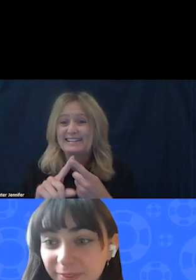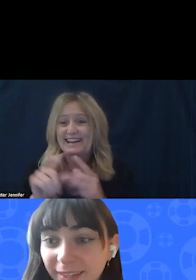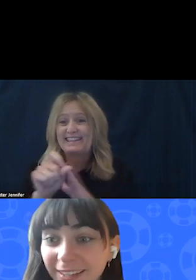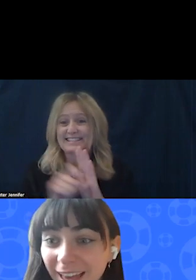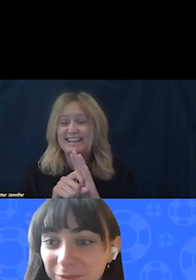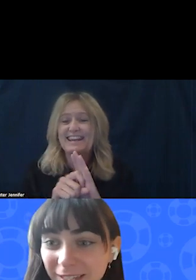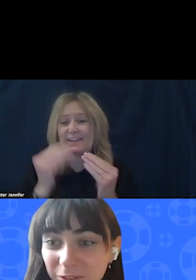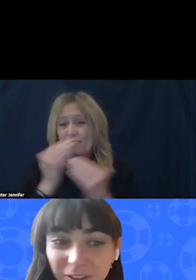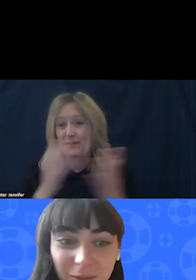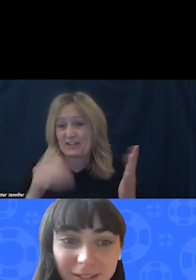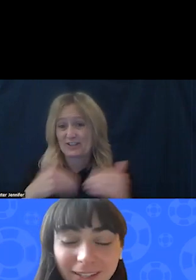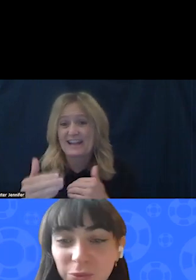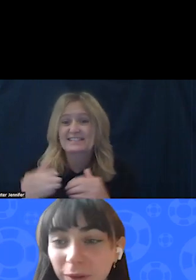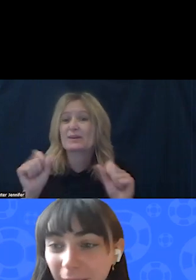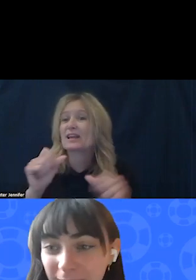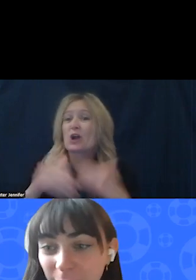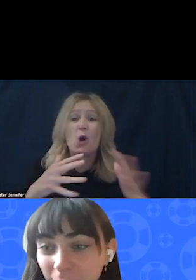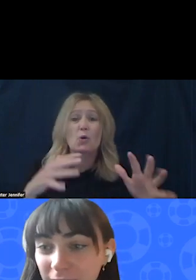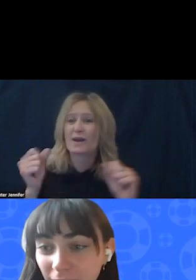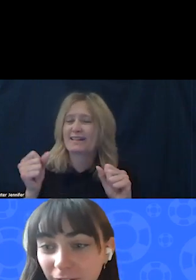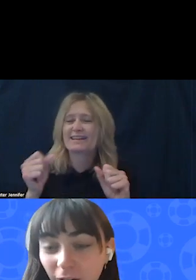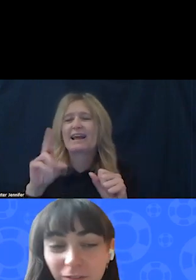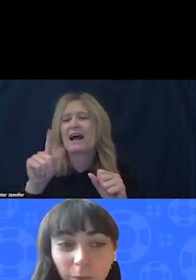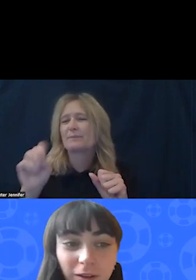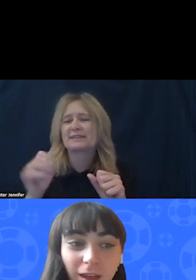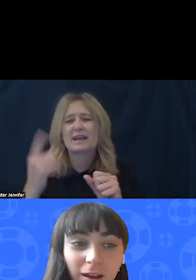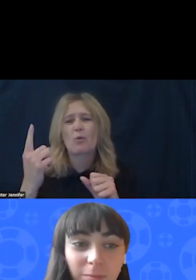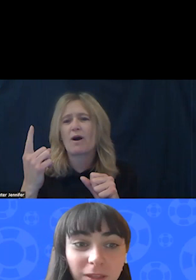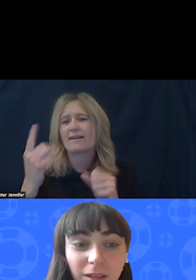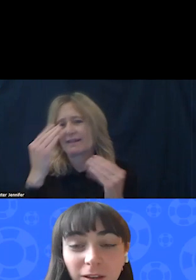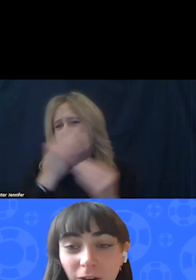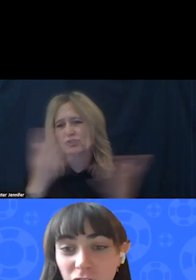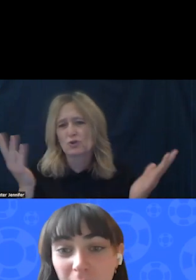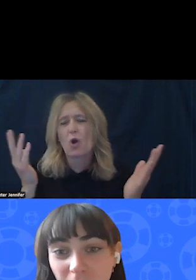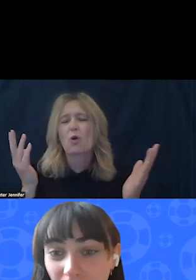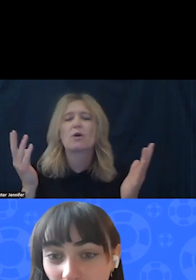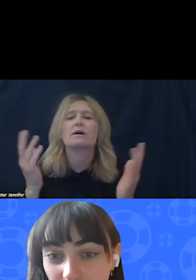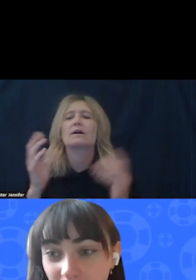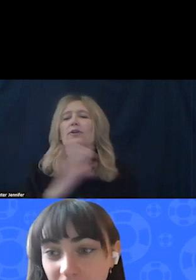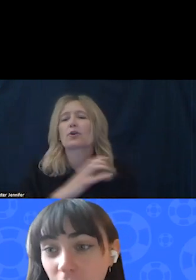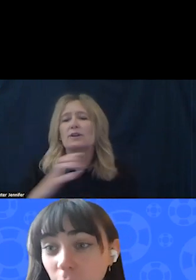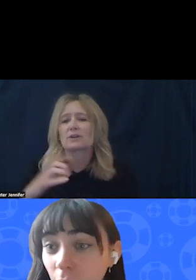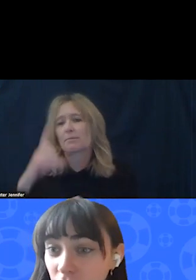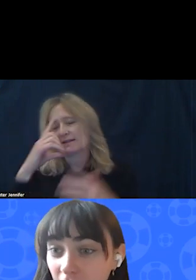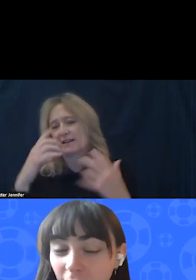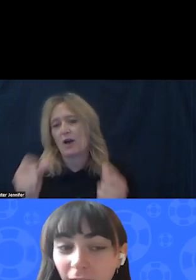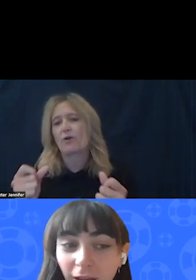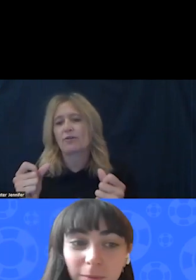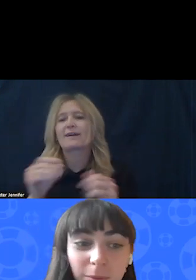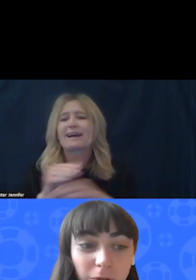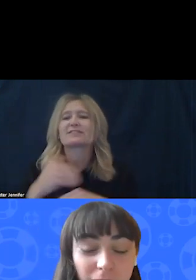next. Yeah, we can go very quickly. Just one update. Wanted to flag for everyone that the Congressional Mental Health Caucus has a new